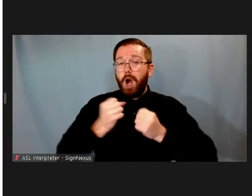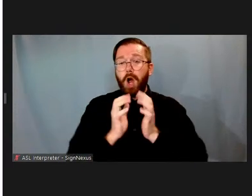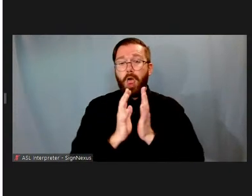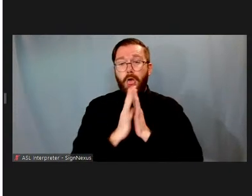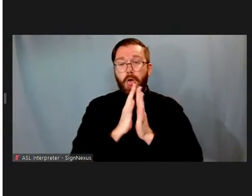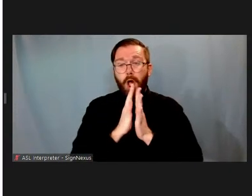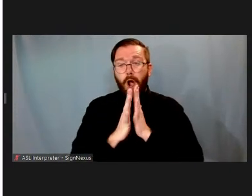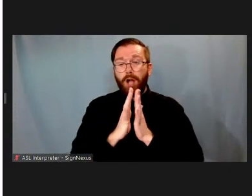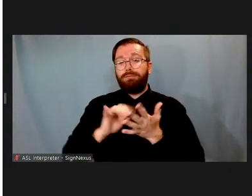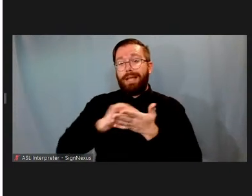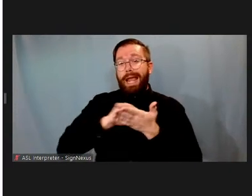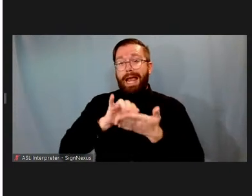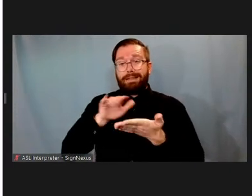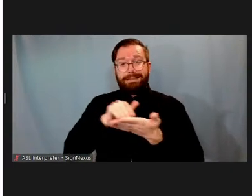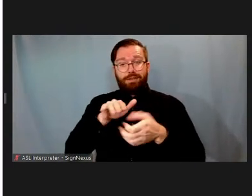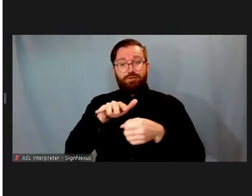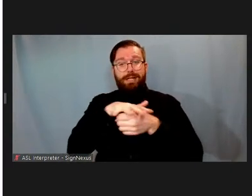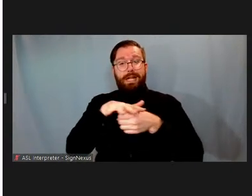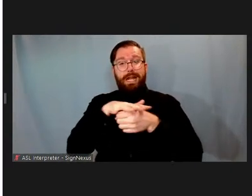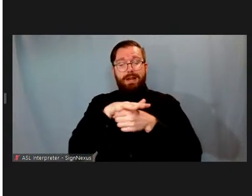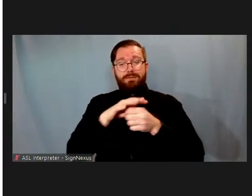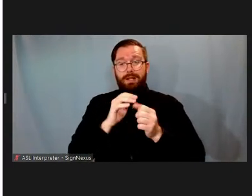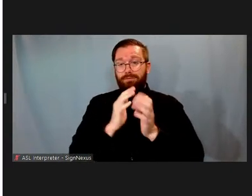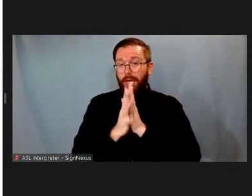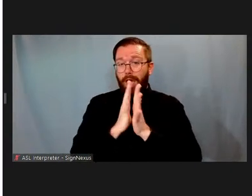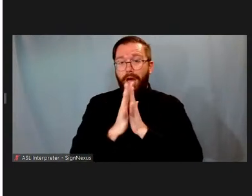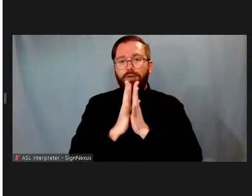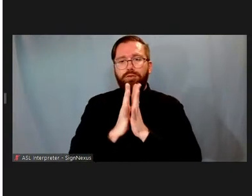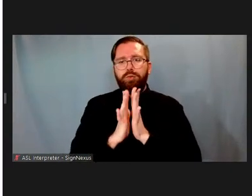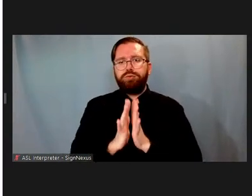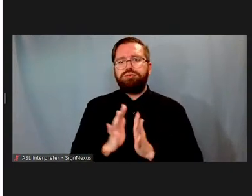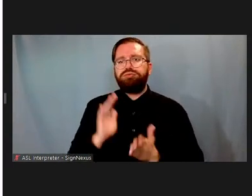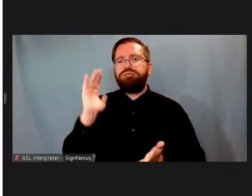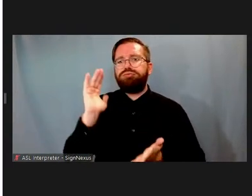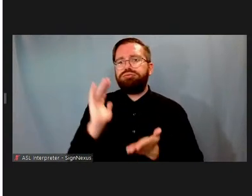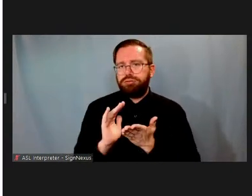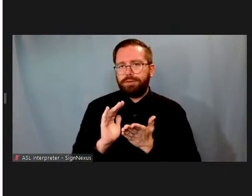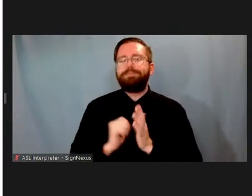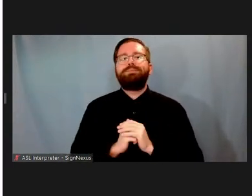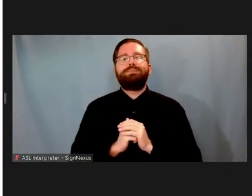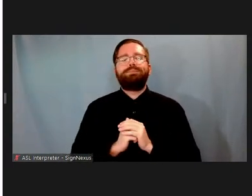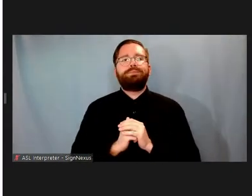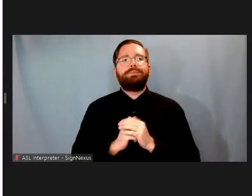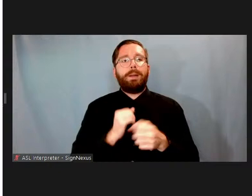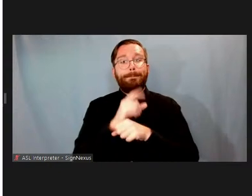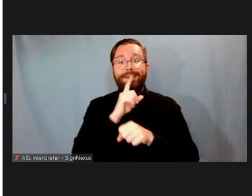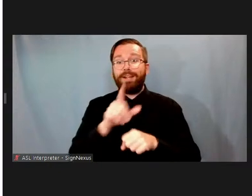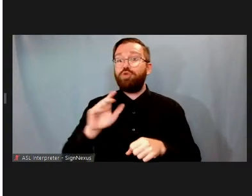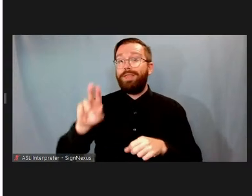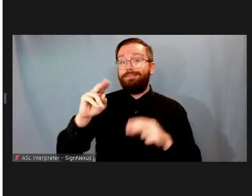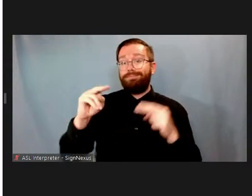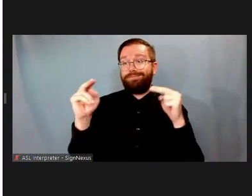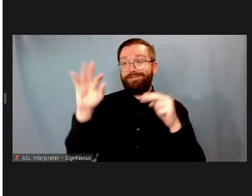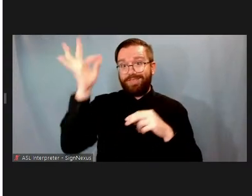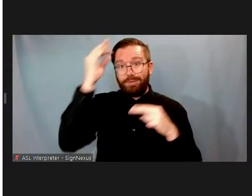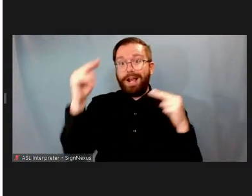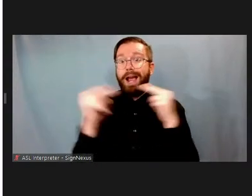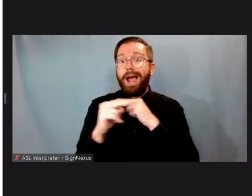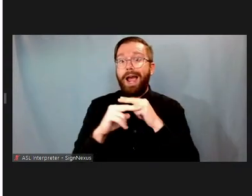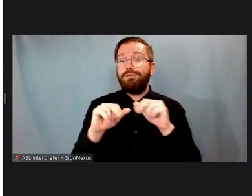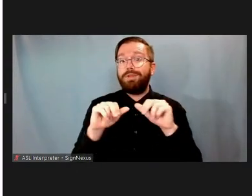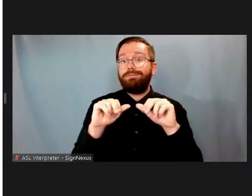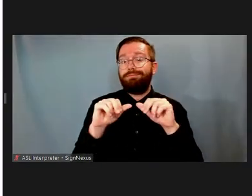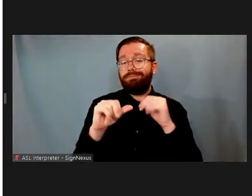a manner that will generate revenue for future transportation improvements pursuant to acceptance into federal highway administration's value pricing